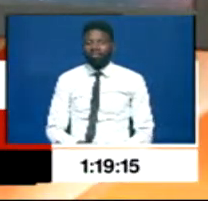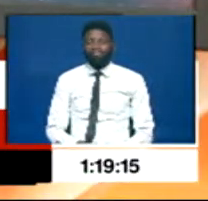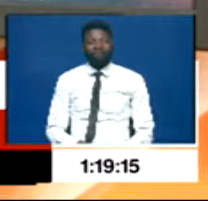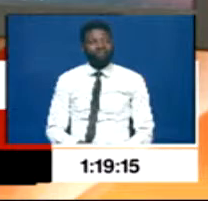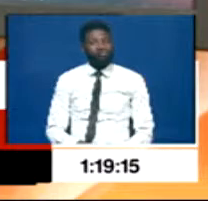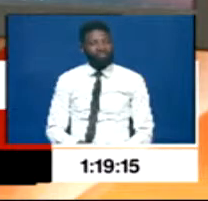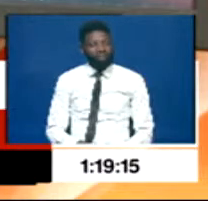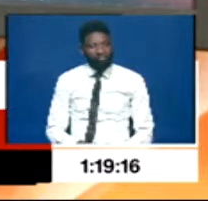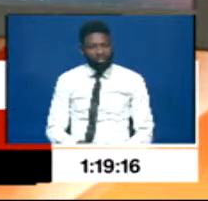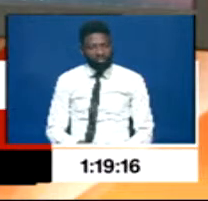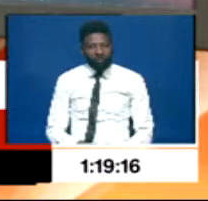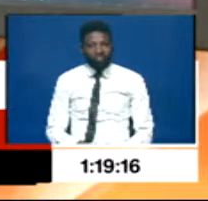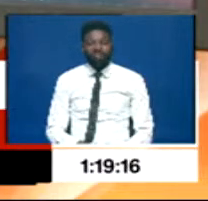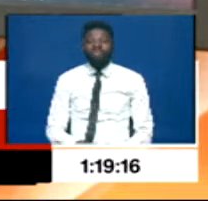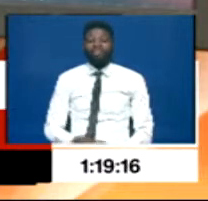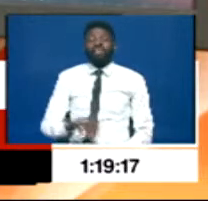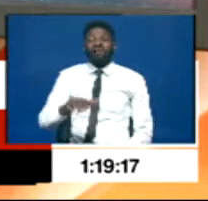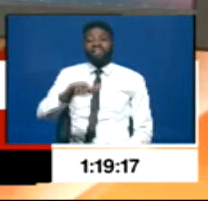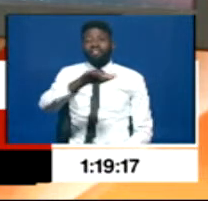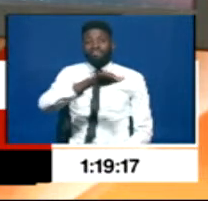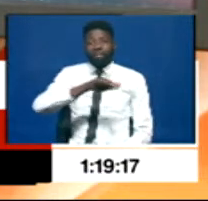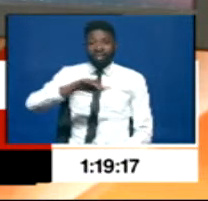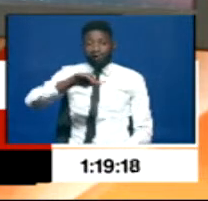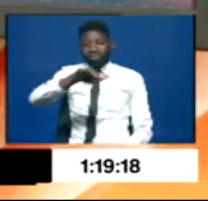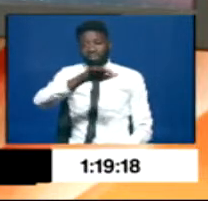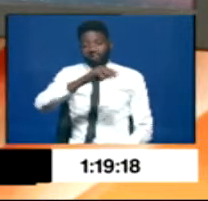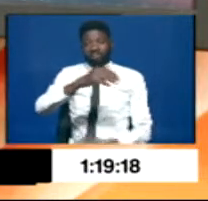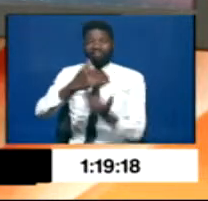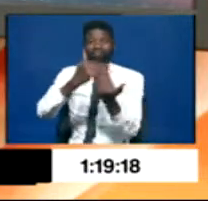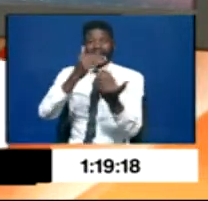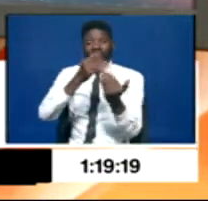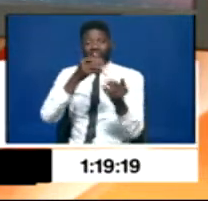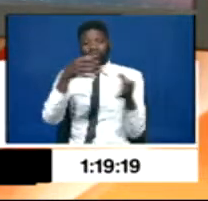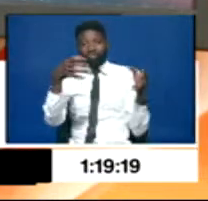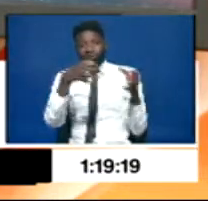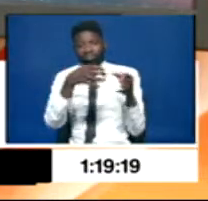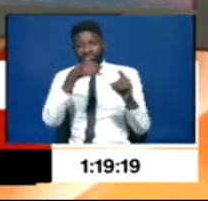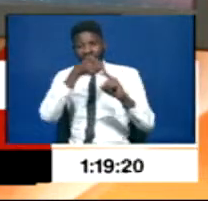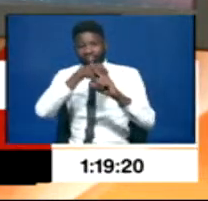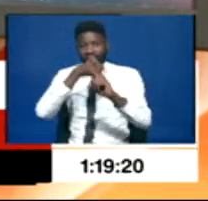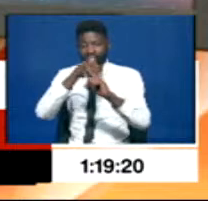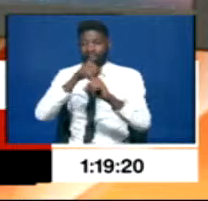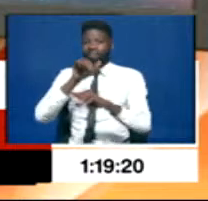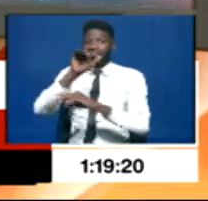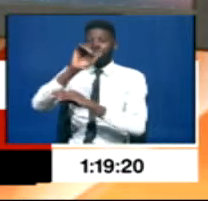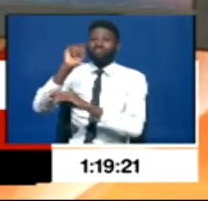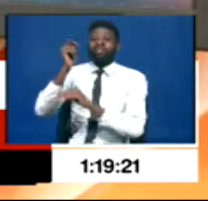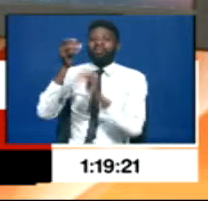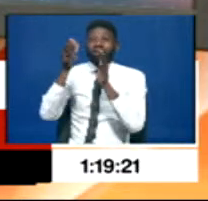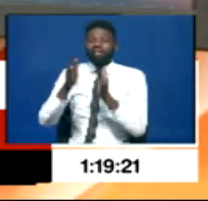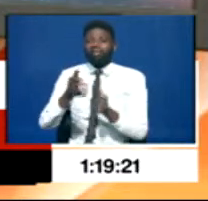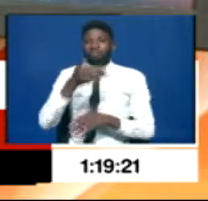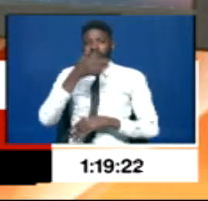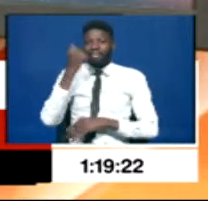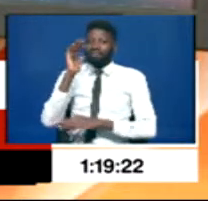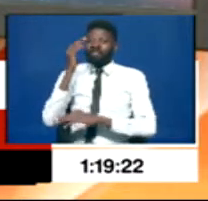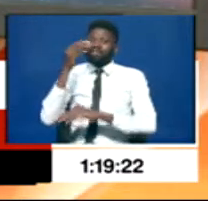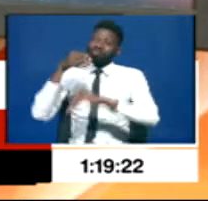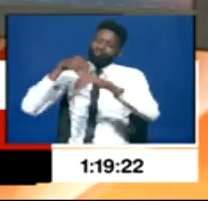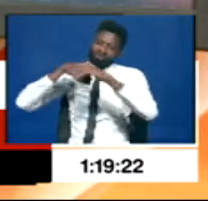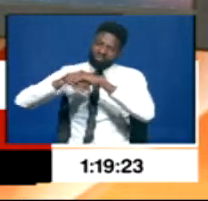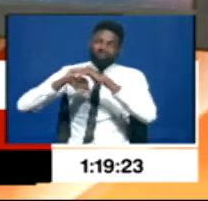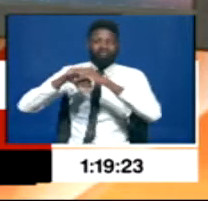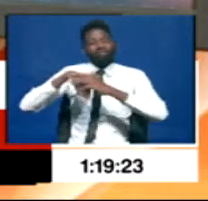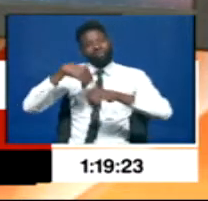Moving on, environmentalists are now urging Kenyans to embrace tree planting culture in order to surpass the 10%